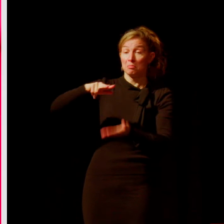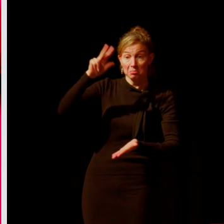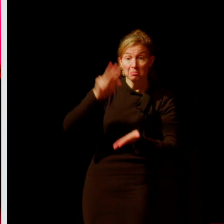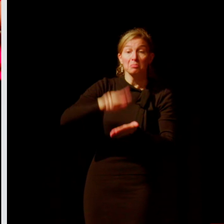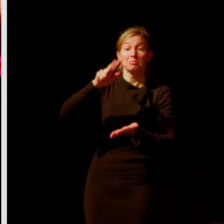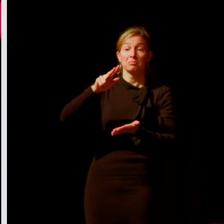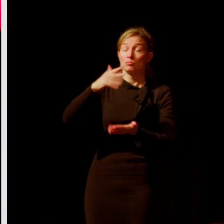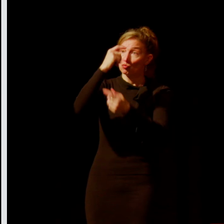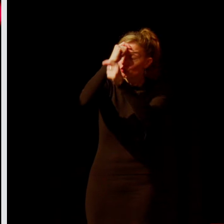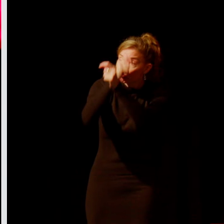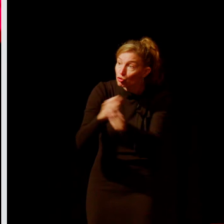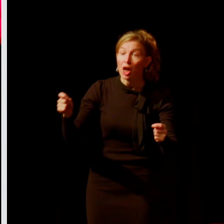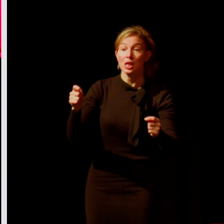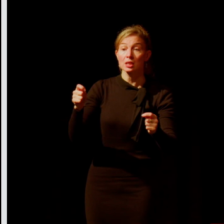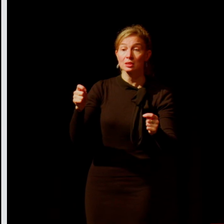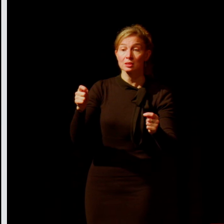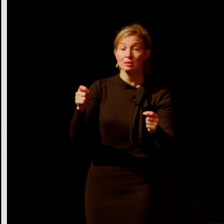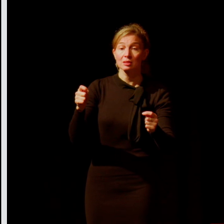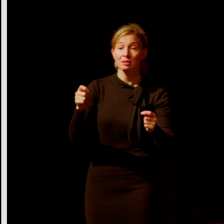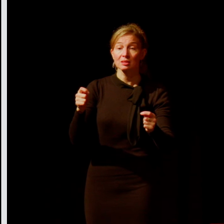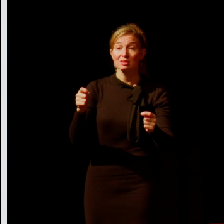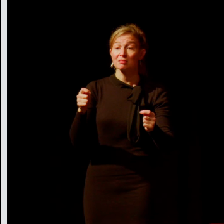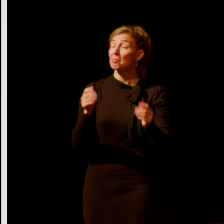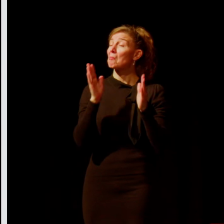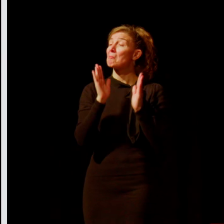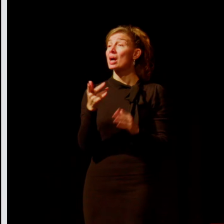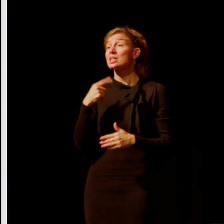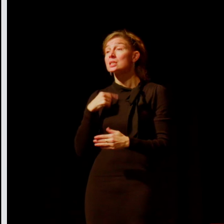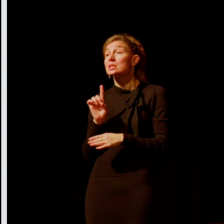globally recognized. No more classroom needed.